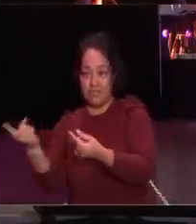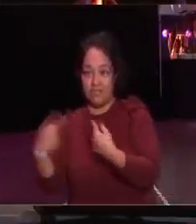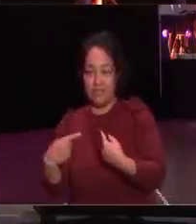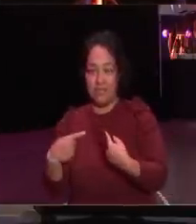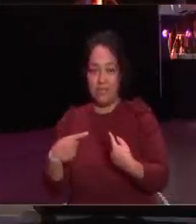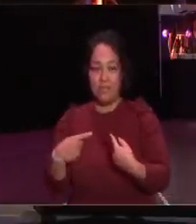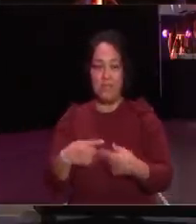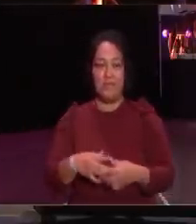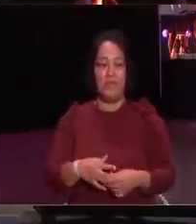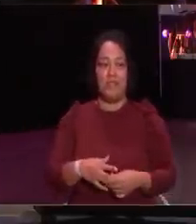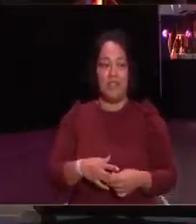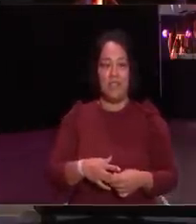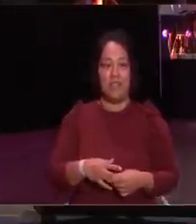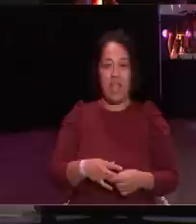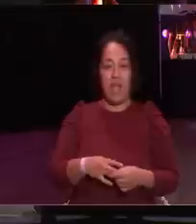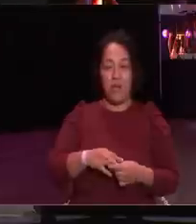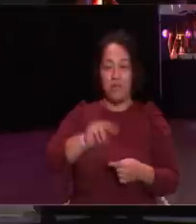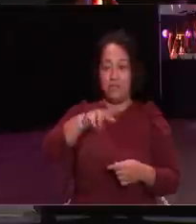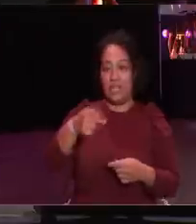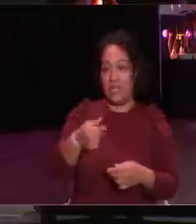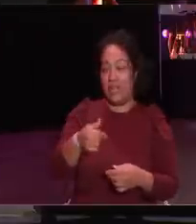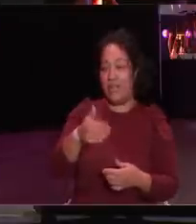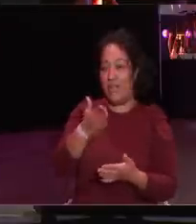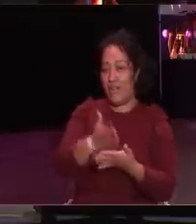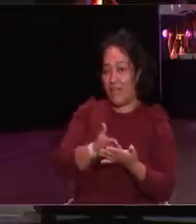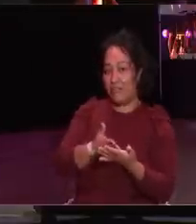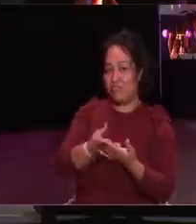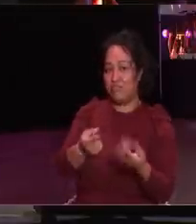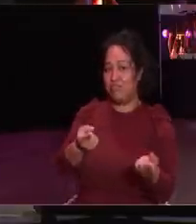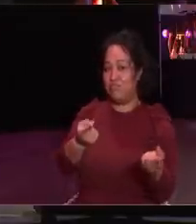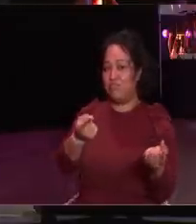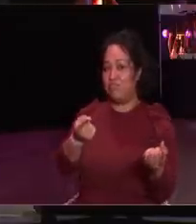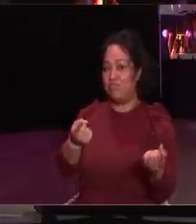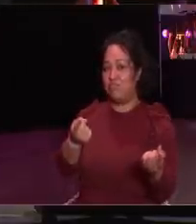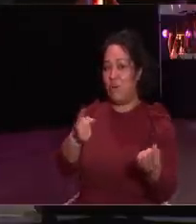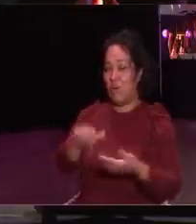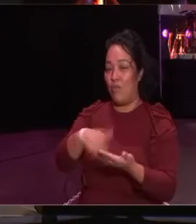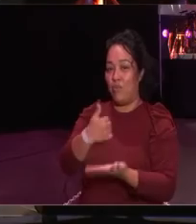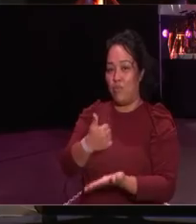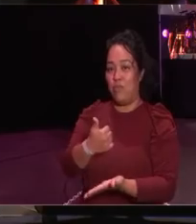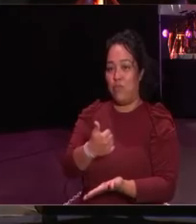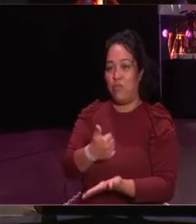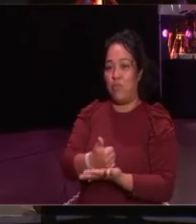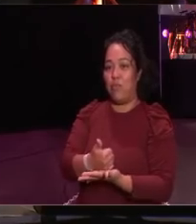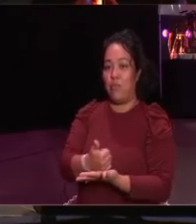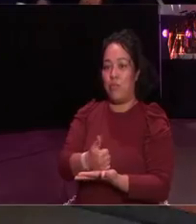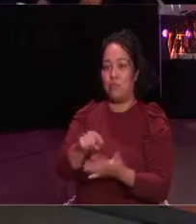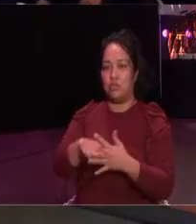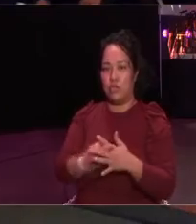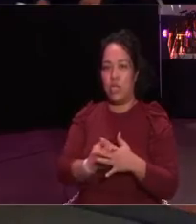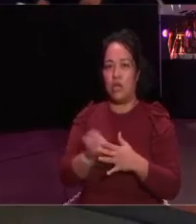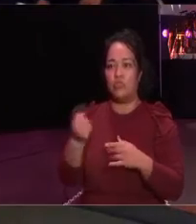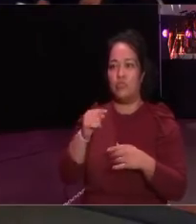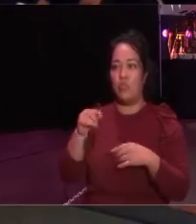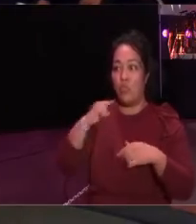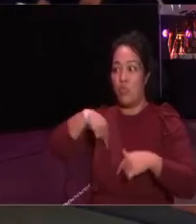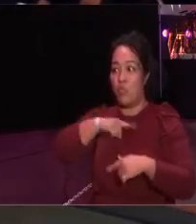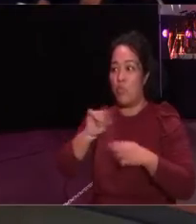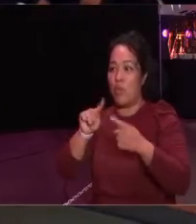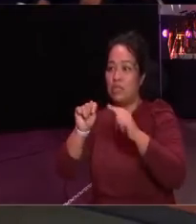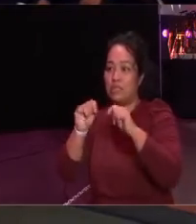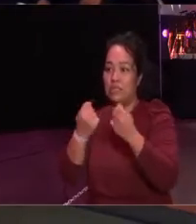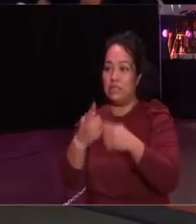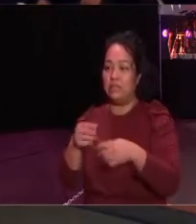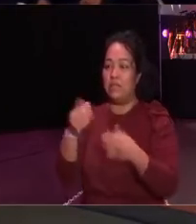cuando llega el segundo tiempo, and when the second half arrives, estamos en el equipo que tiene a Jesucristo. We are in the team that has Jesus.